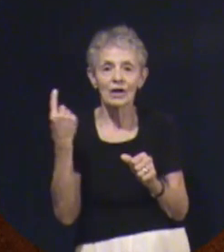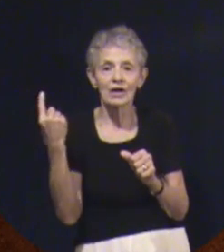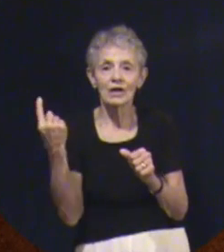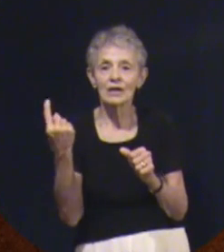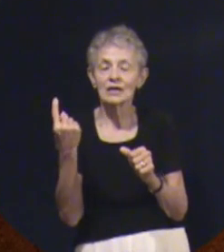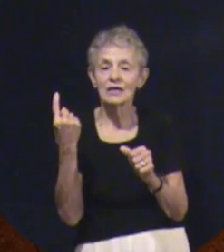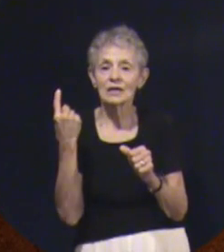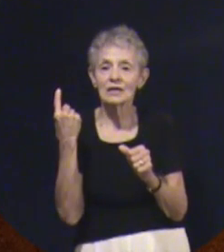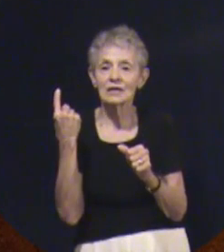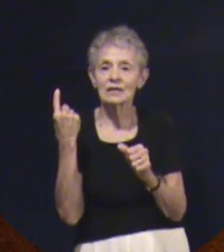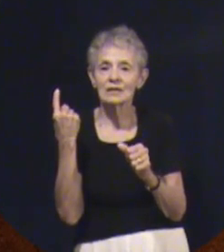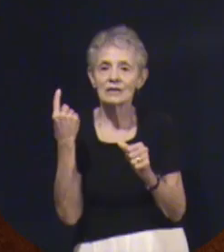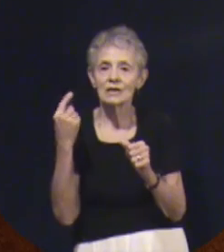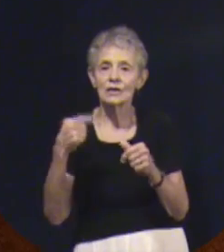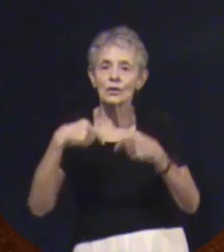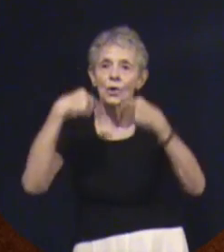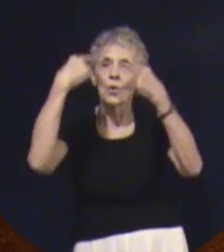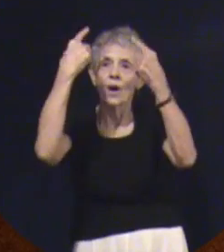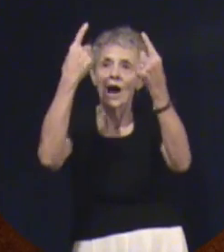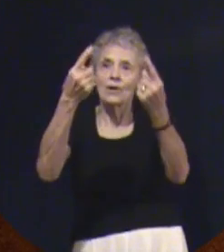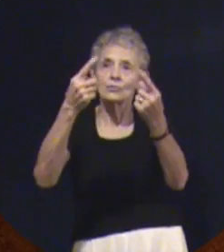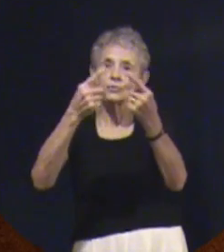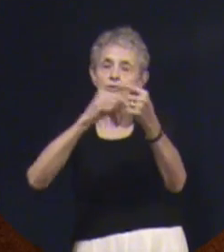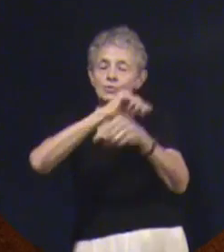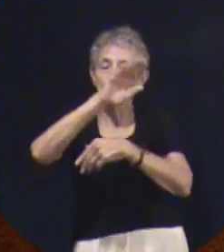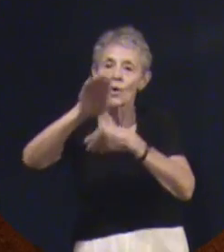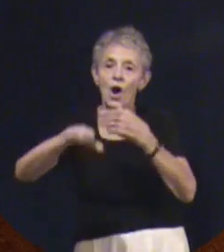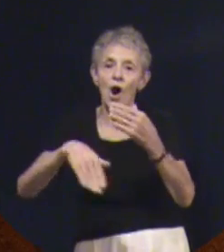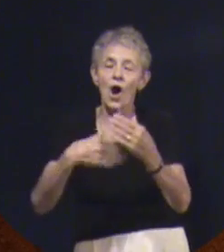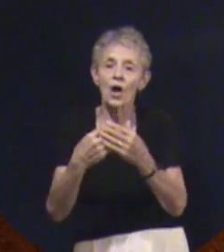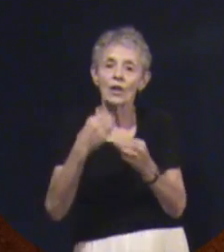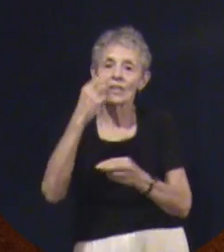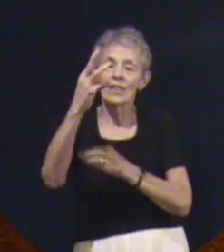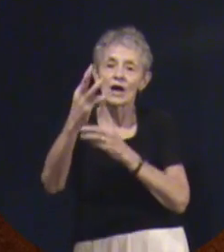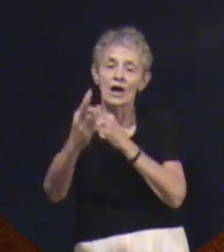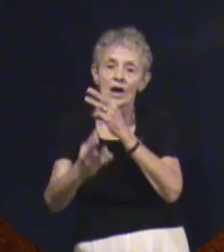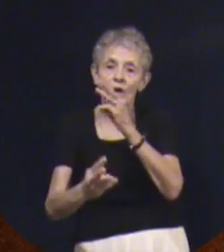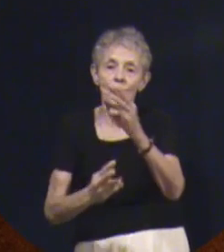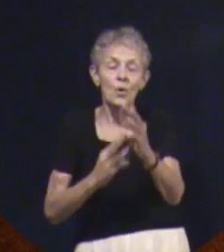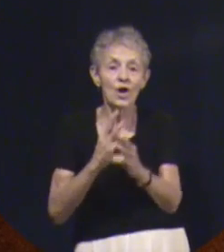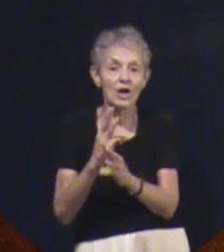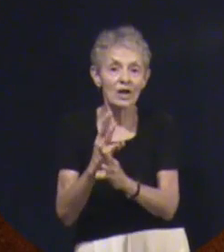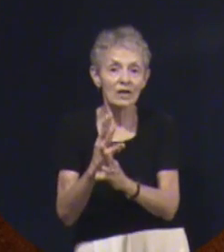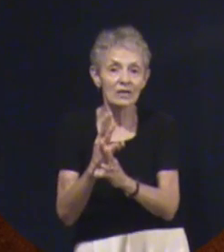forever. Go out to all the